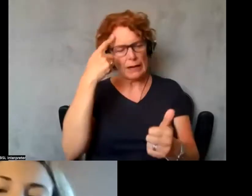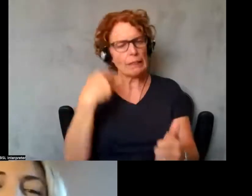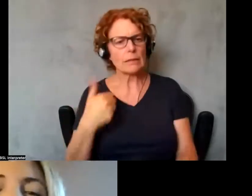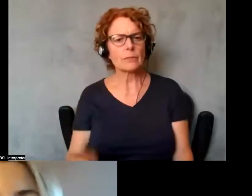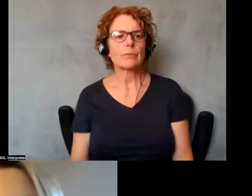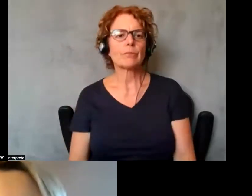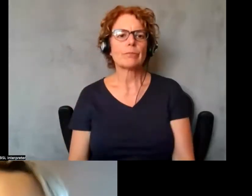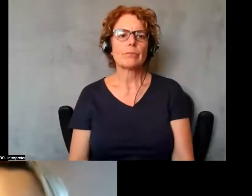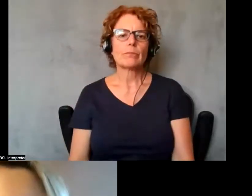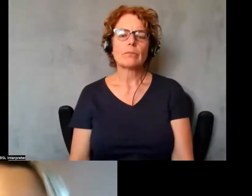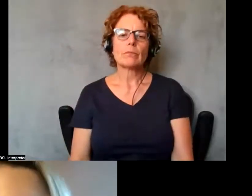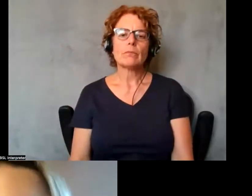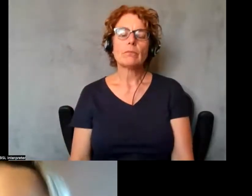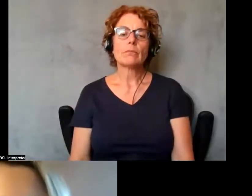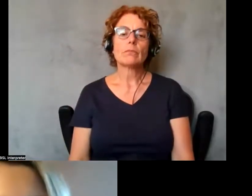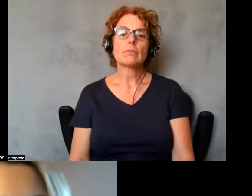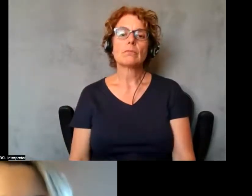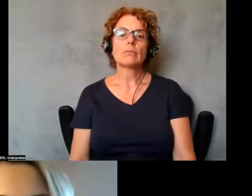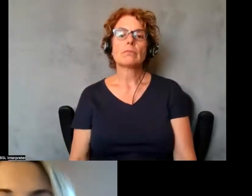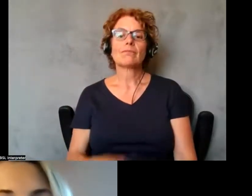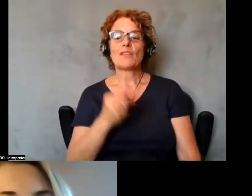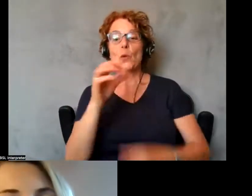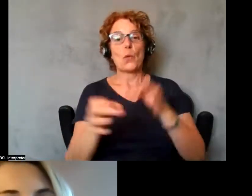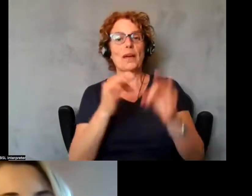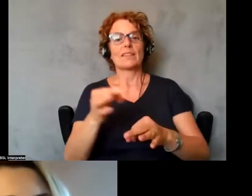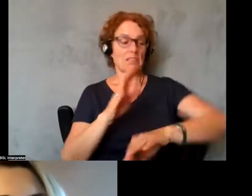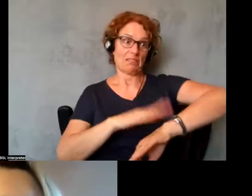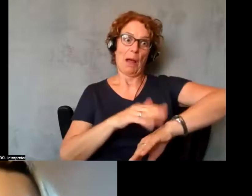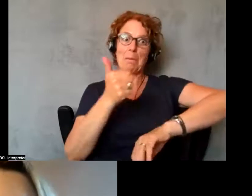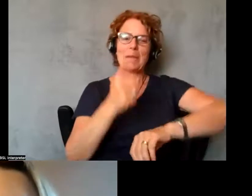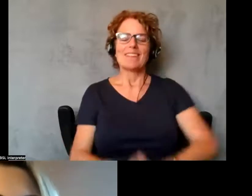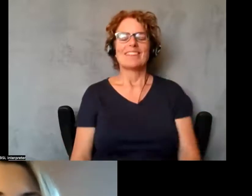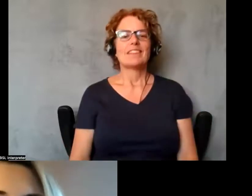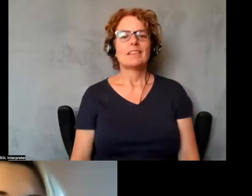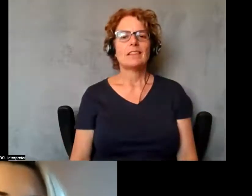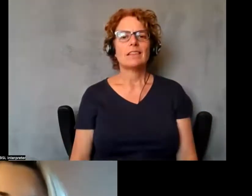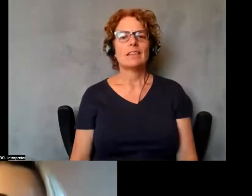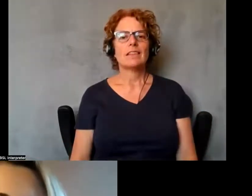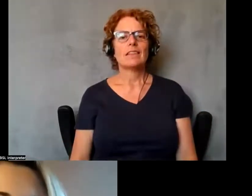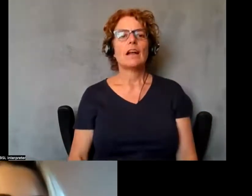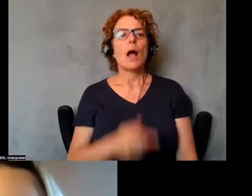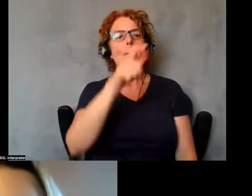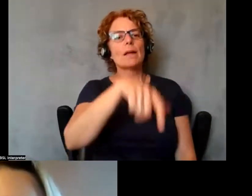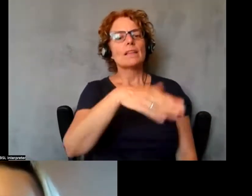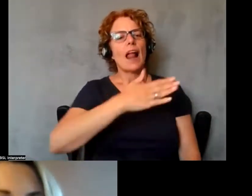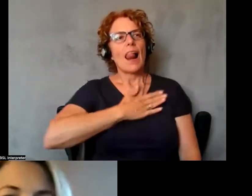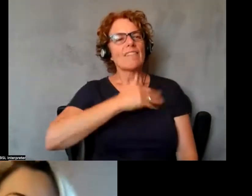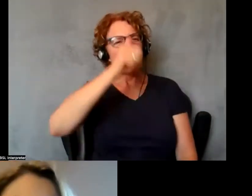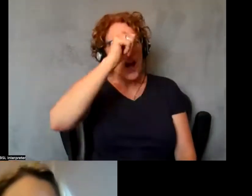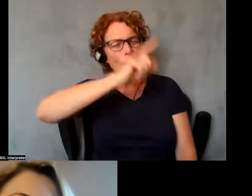A few questions just to finish now. We're doing well on time. One person would love to know why you went down this